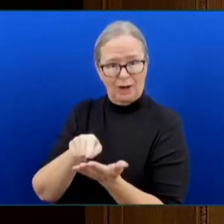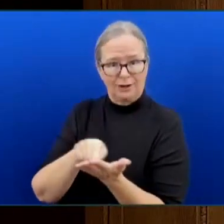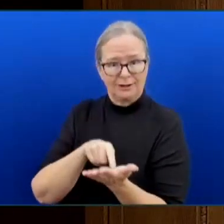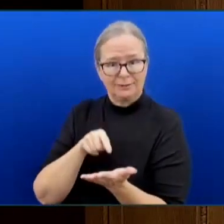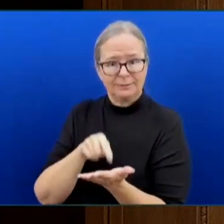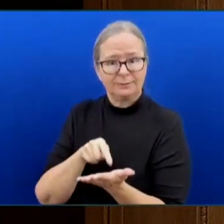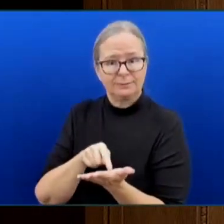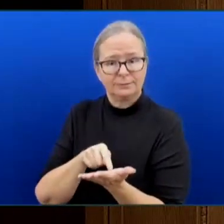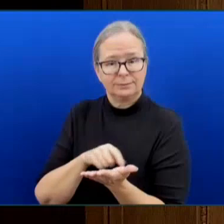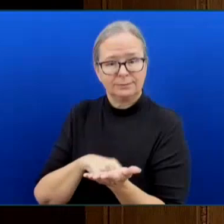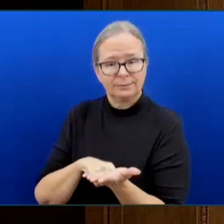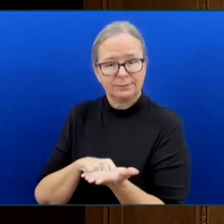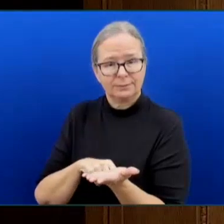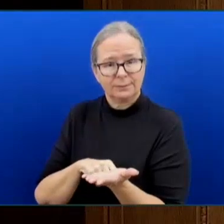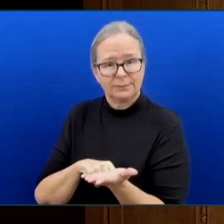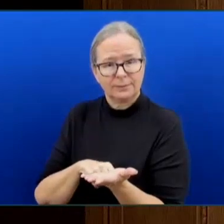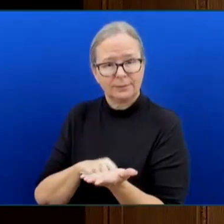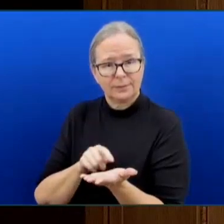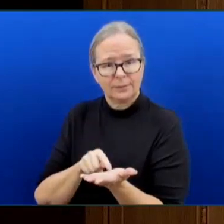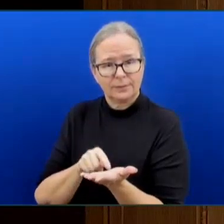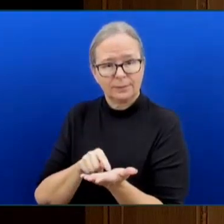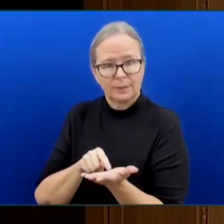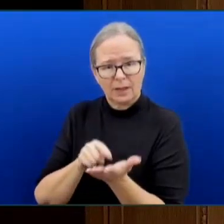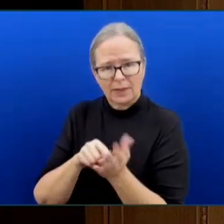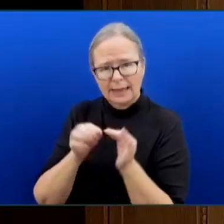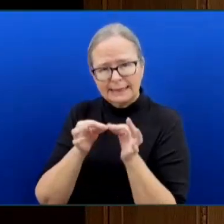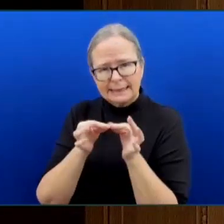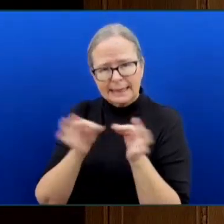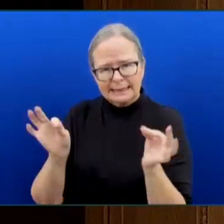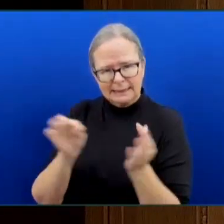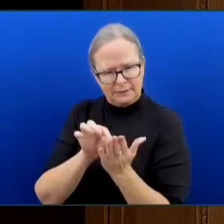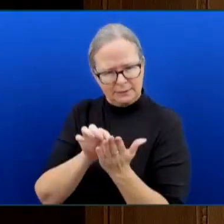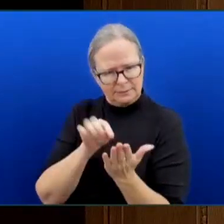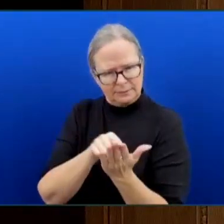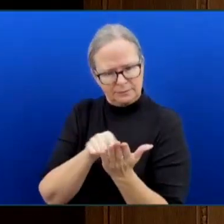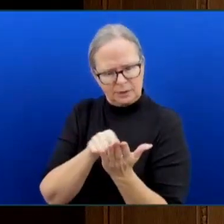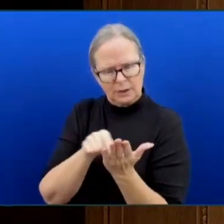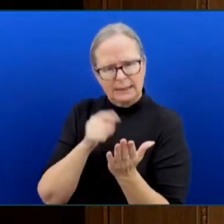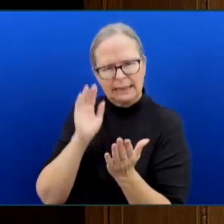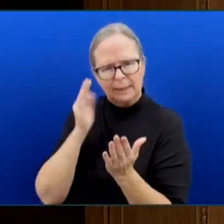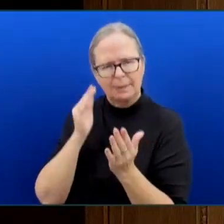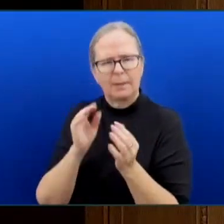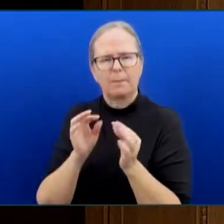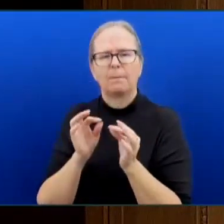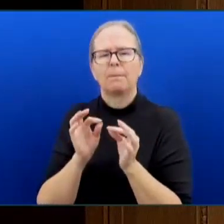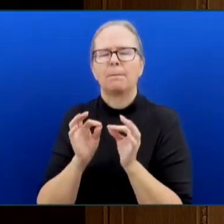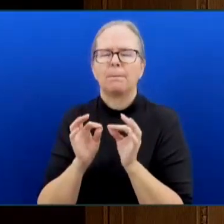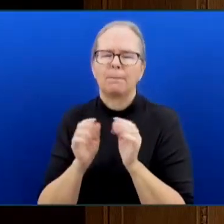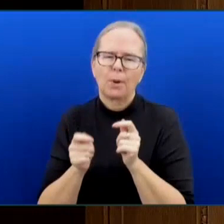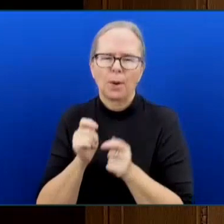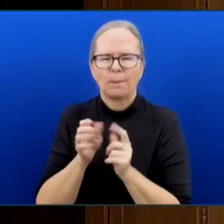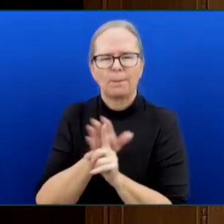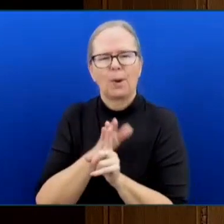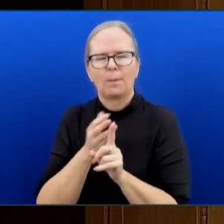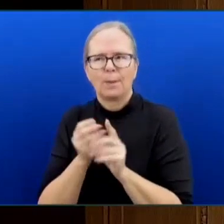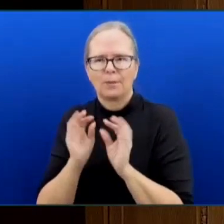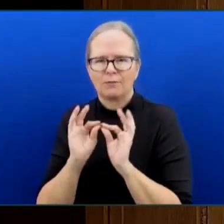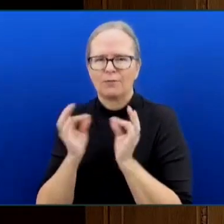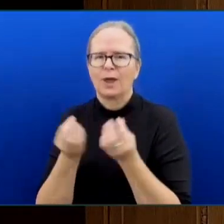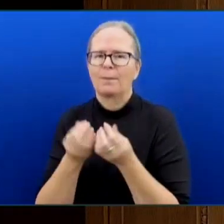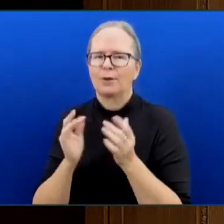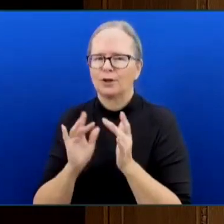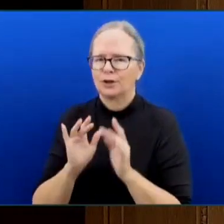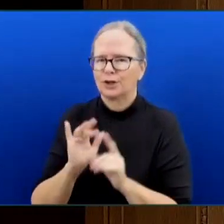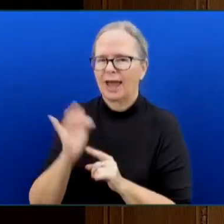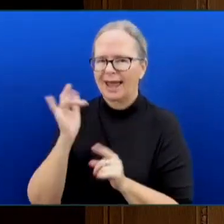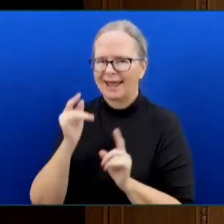just manipulating families with talks of something big and shiny, which, by the way, families need something real and practical, not